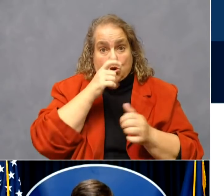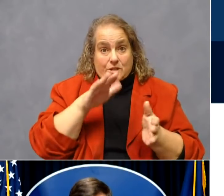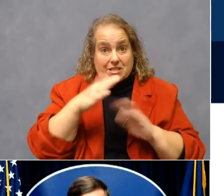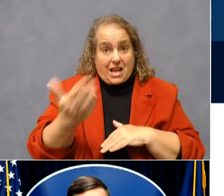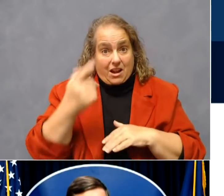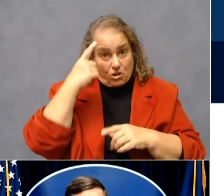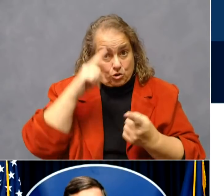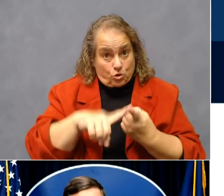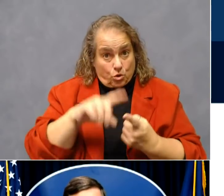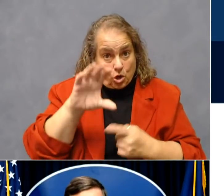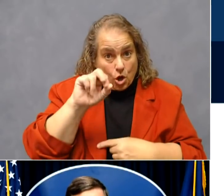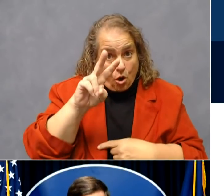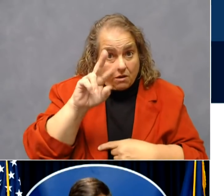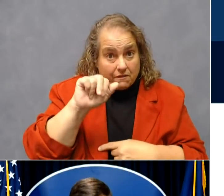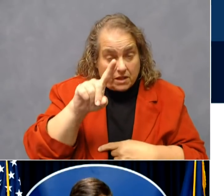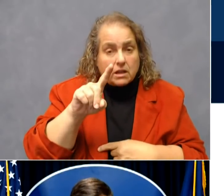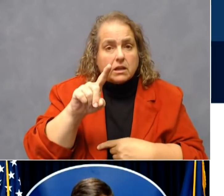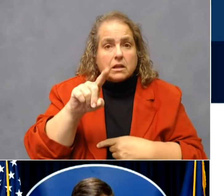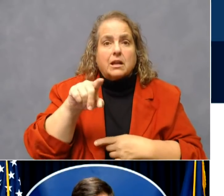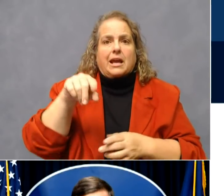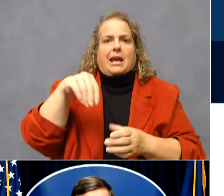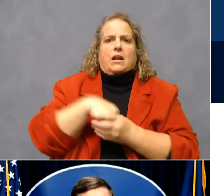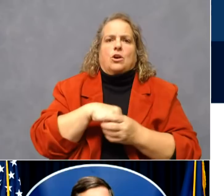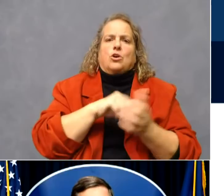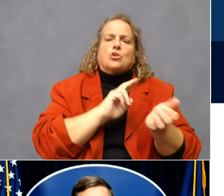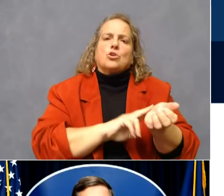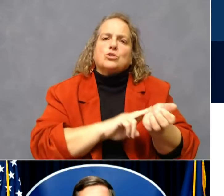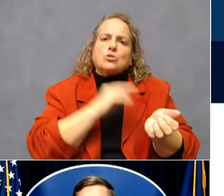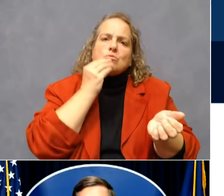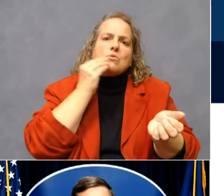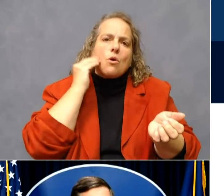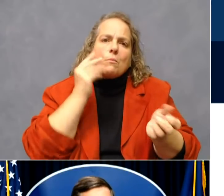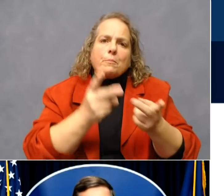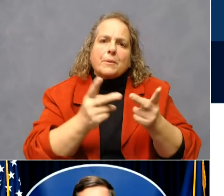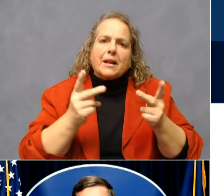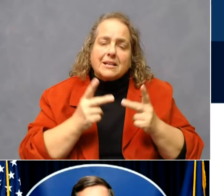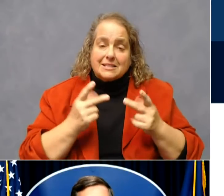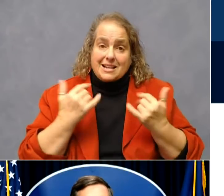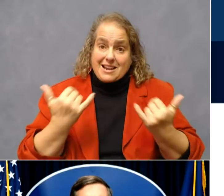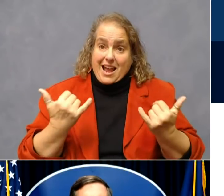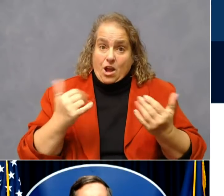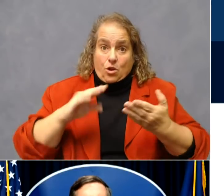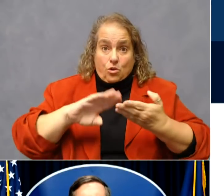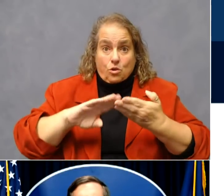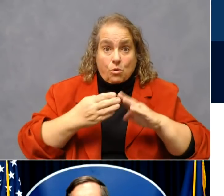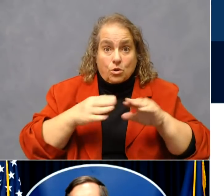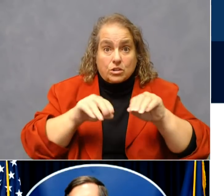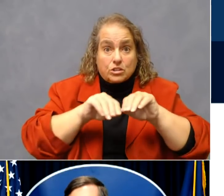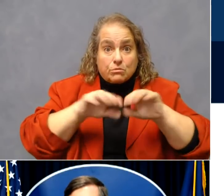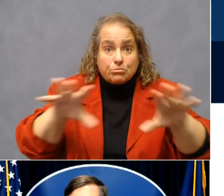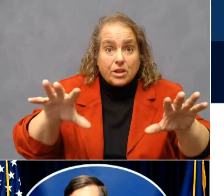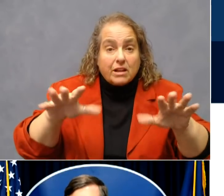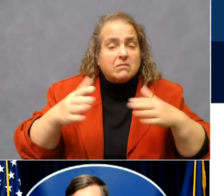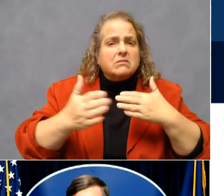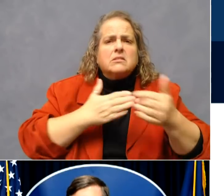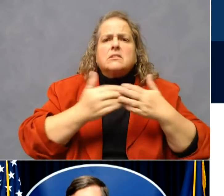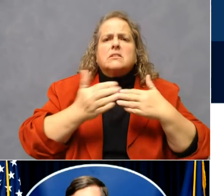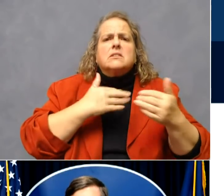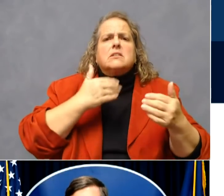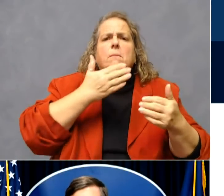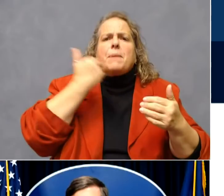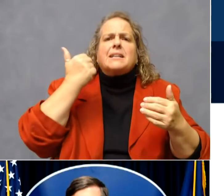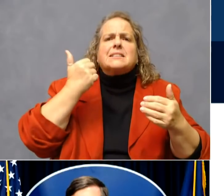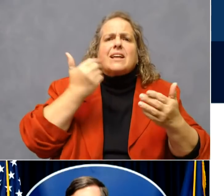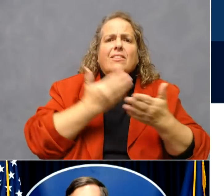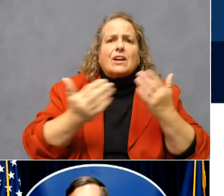in a long-term care facility. And right now with community spread, even with the best efforts, we can't keep it out of those